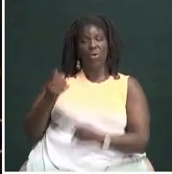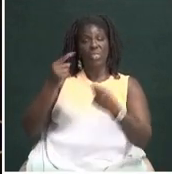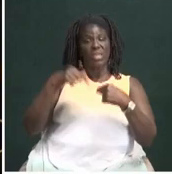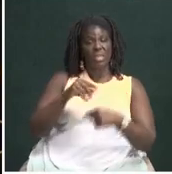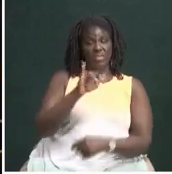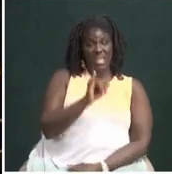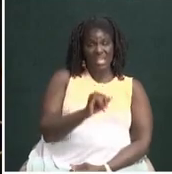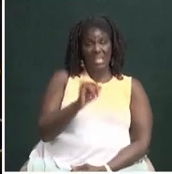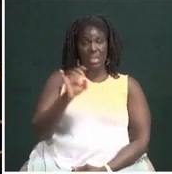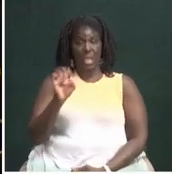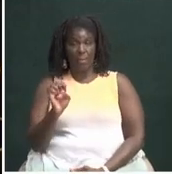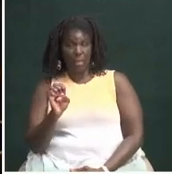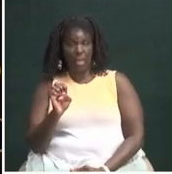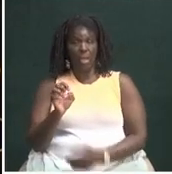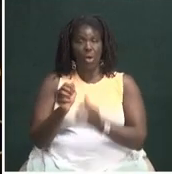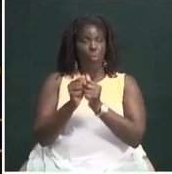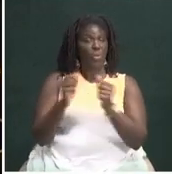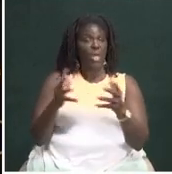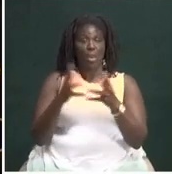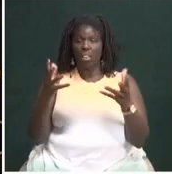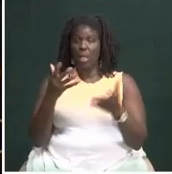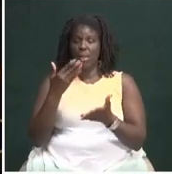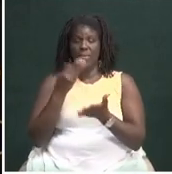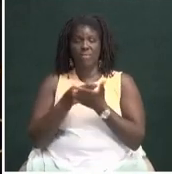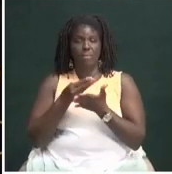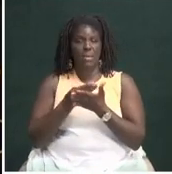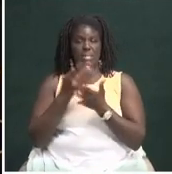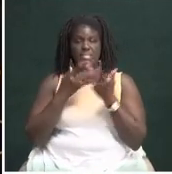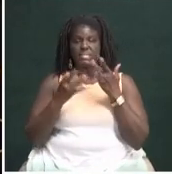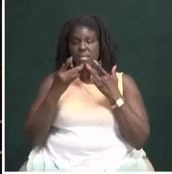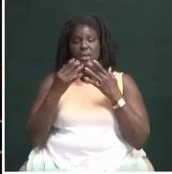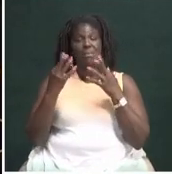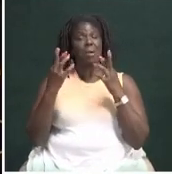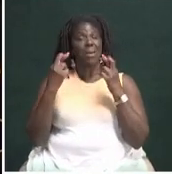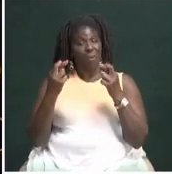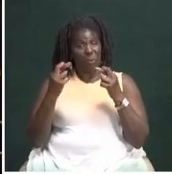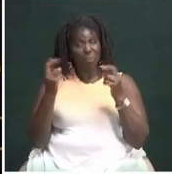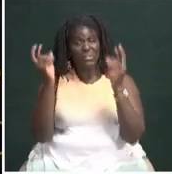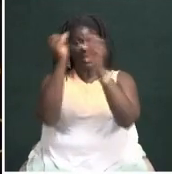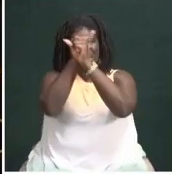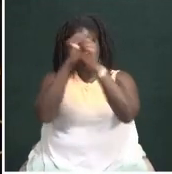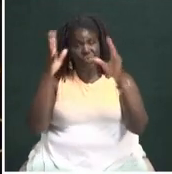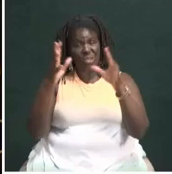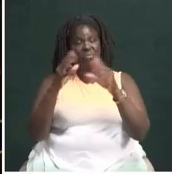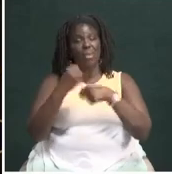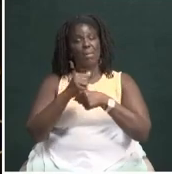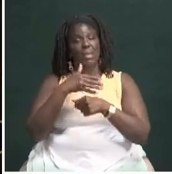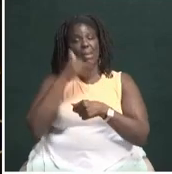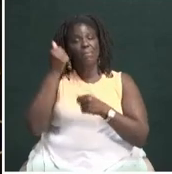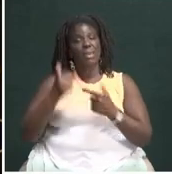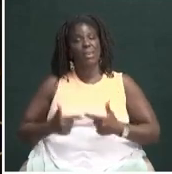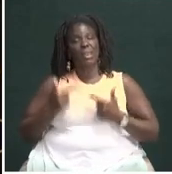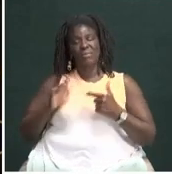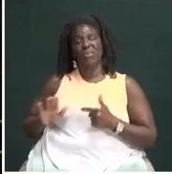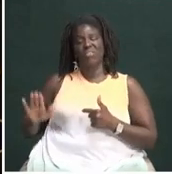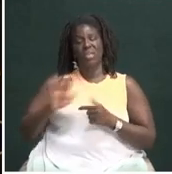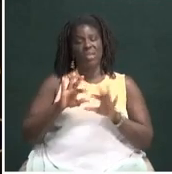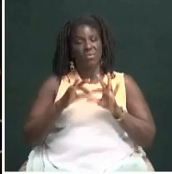Inland Empire without much money, but with a lot of hopes and dreams of creating a better life for their